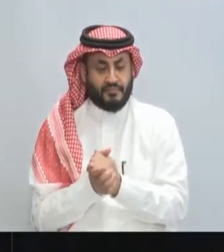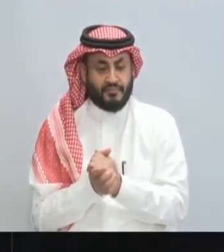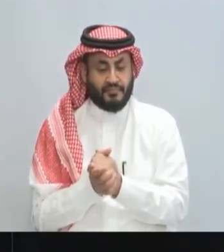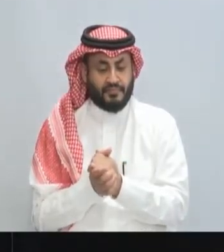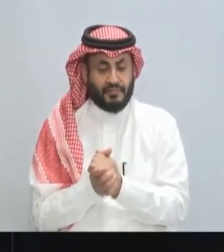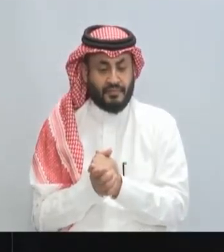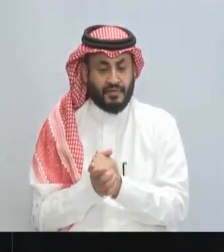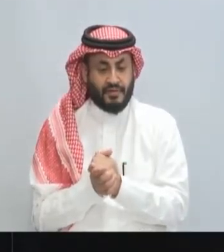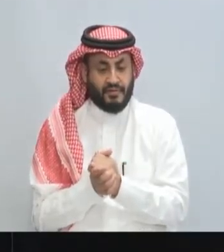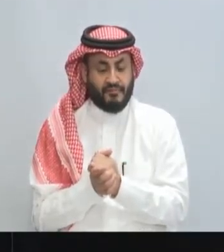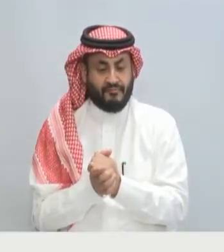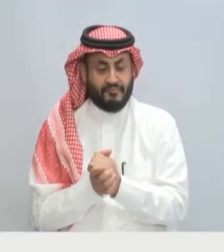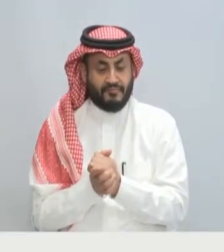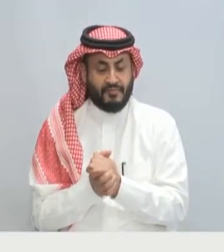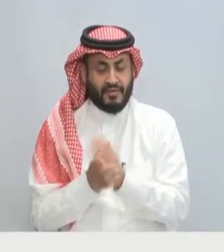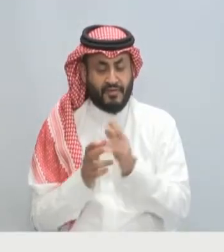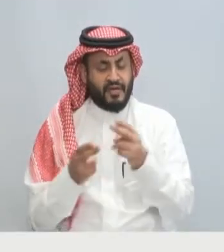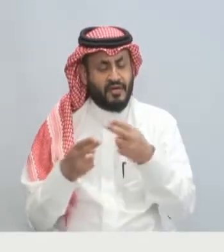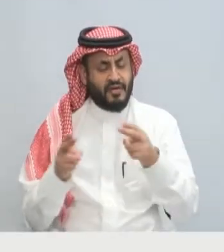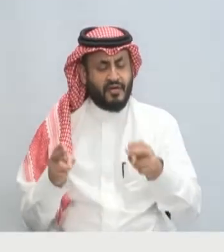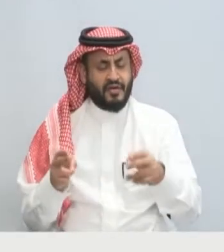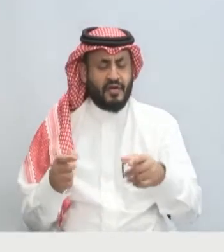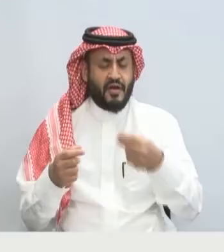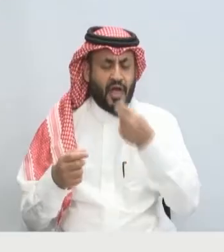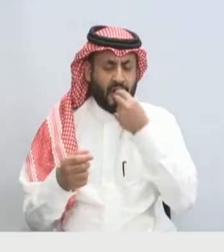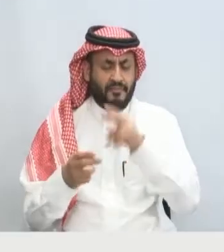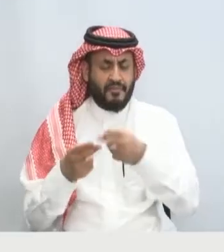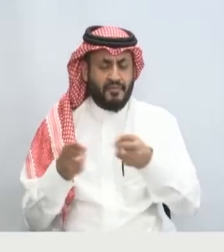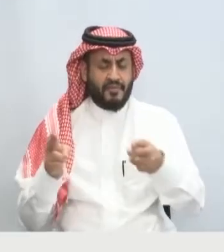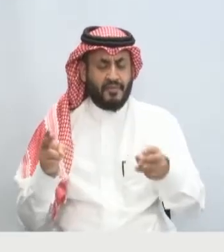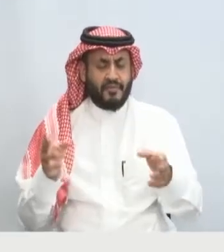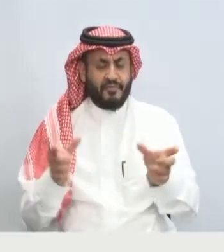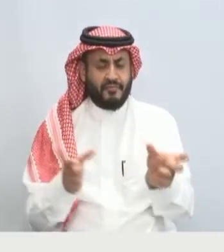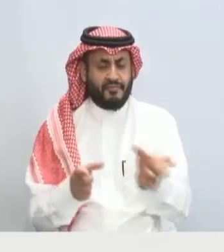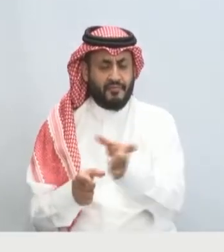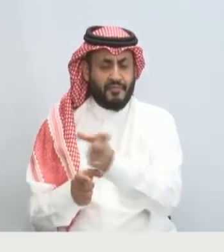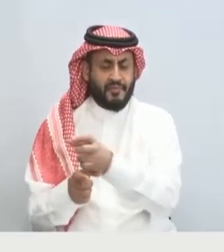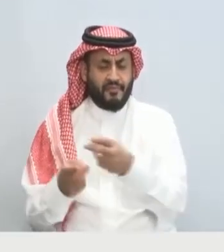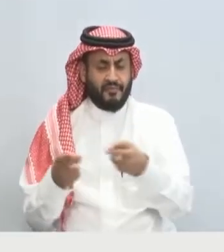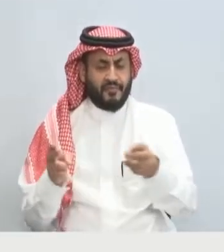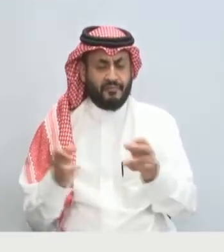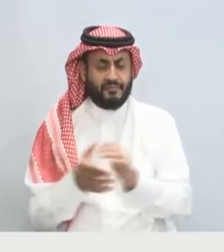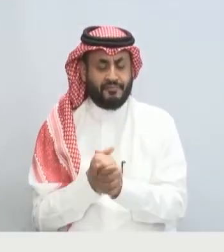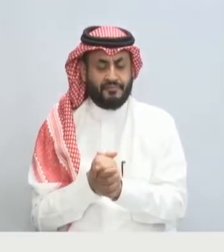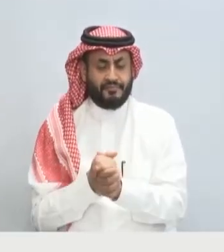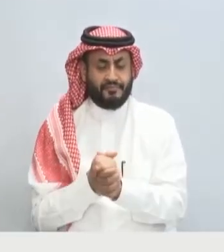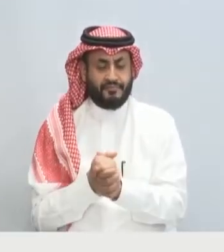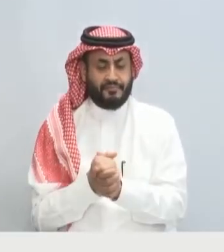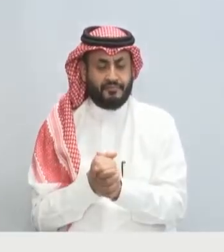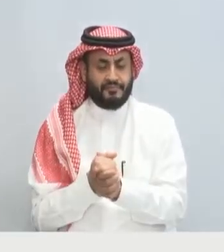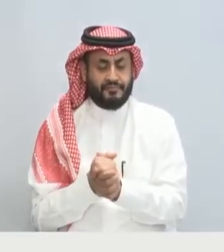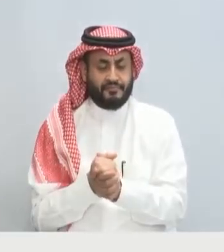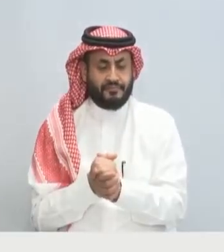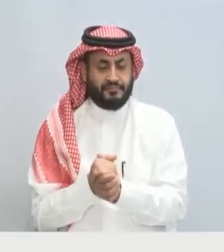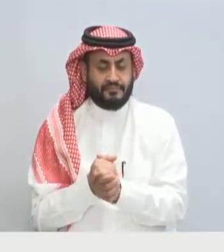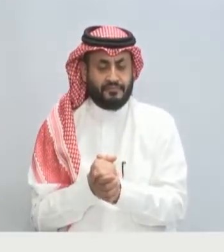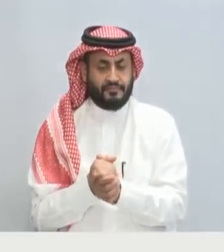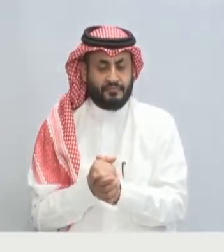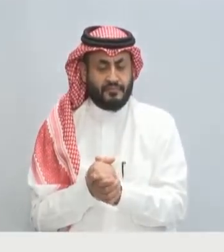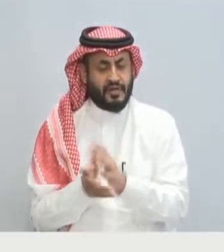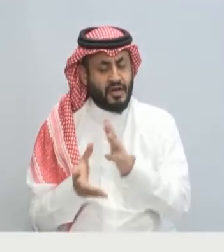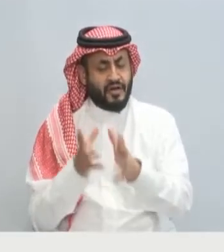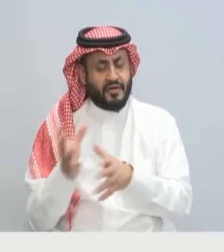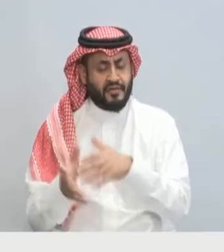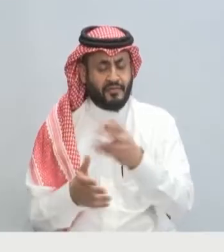So here we have different types of food. We have different types of food, and we're going to talk